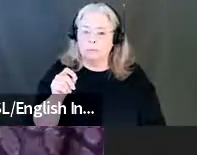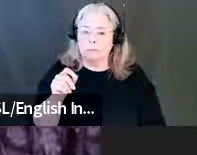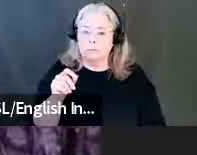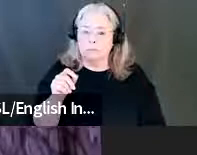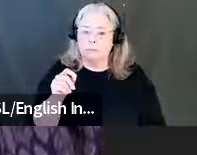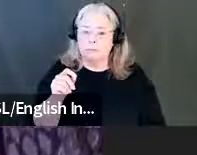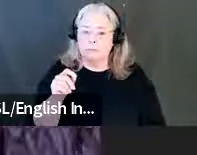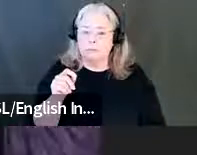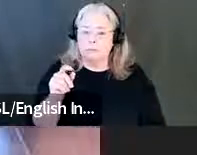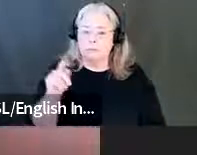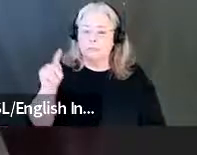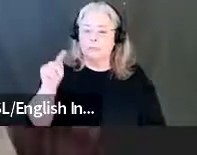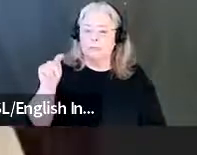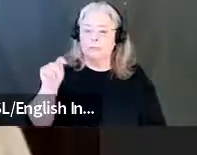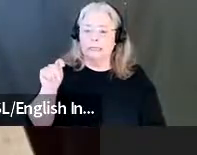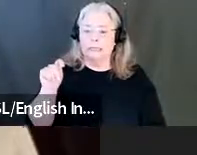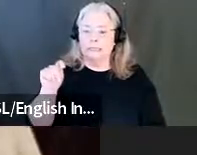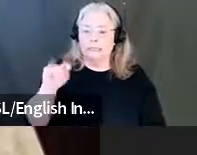a T-joint.